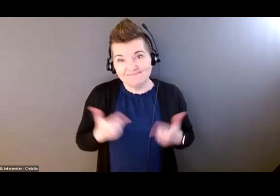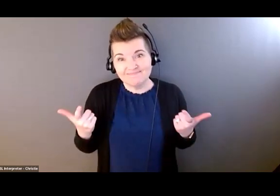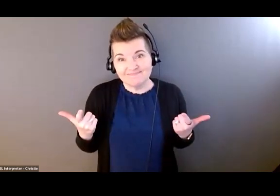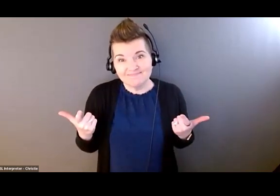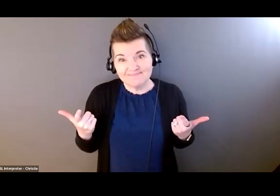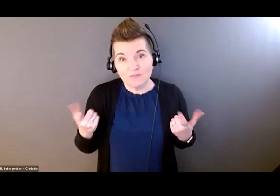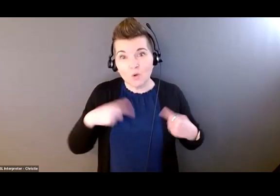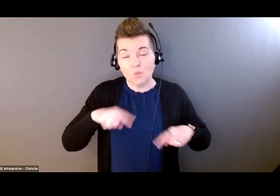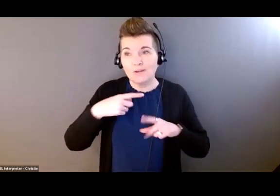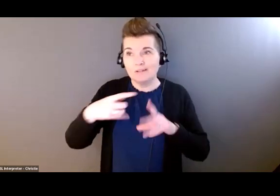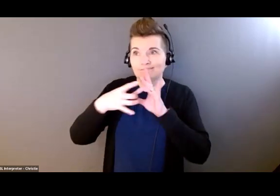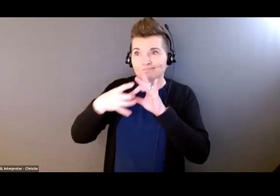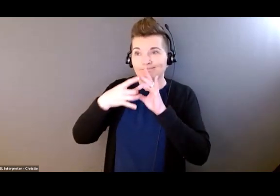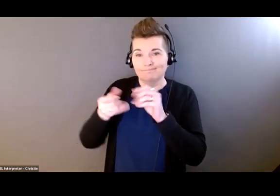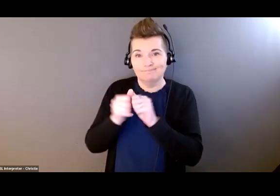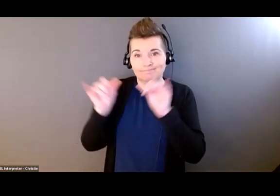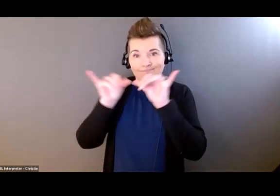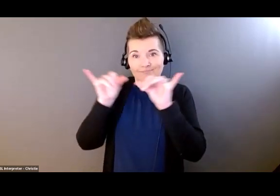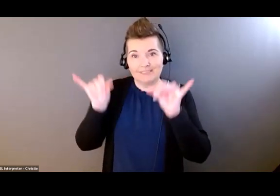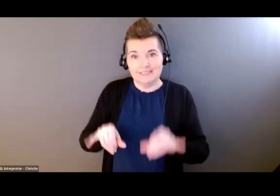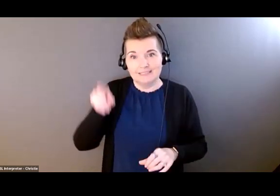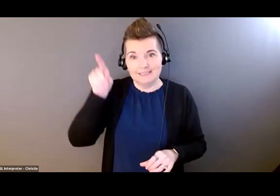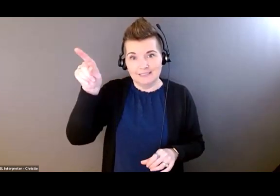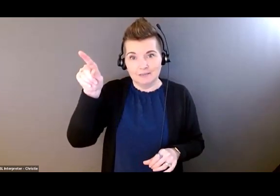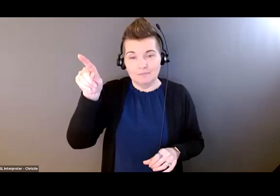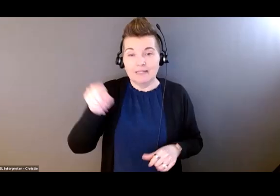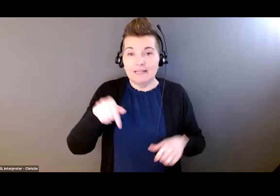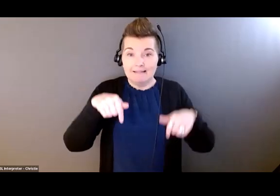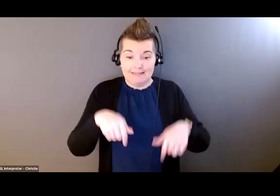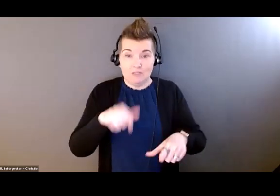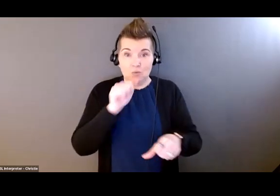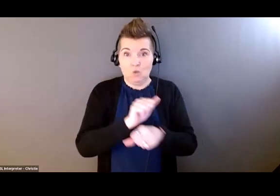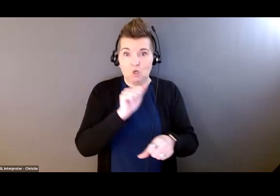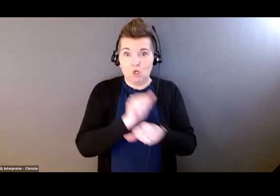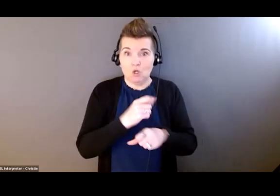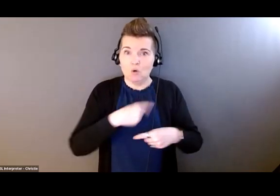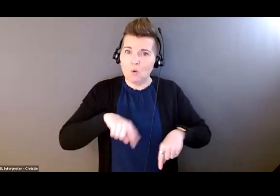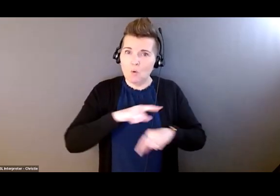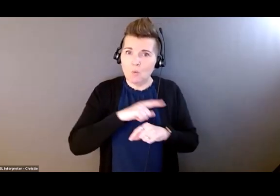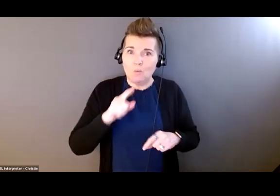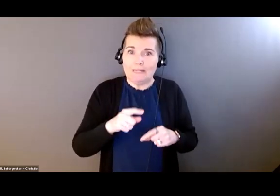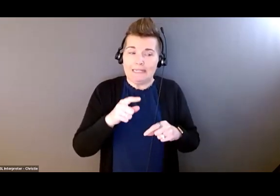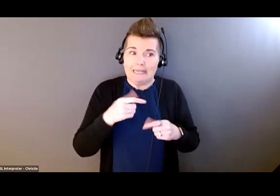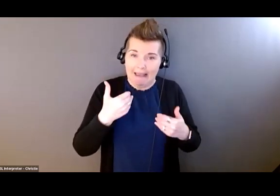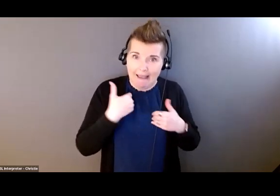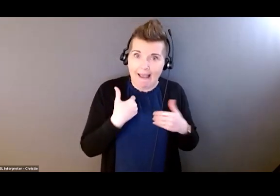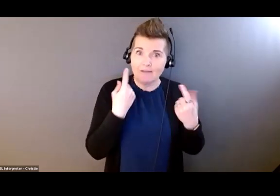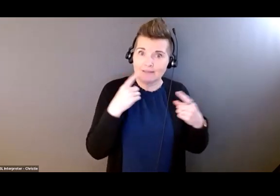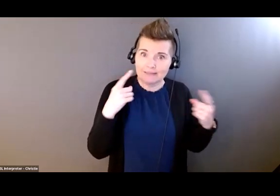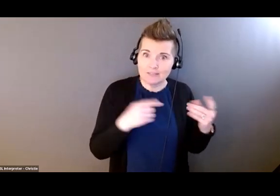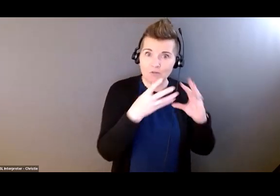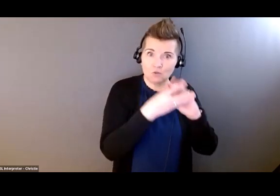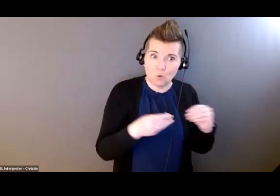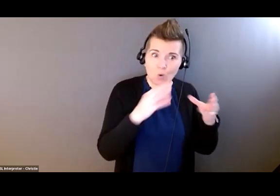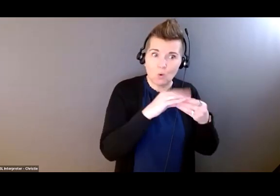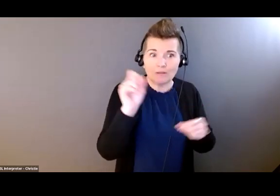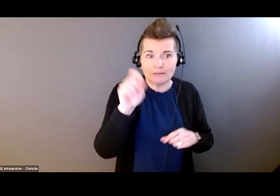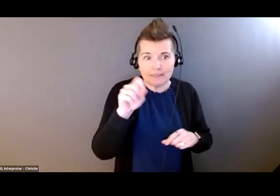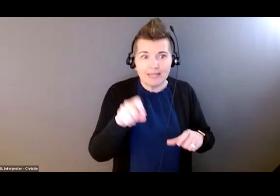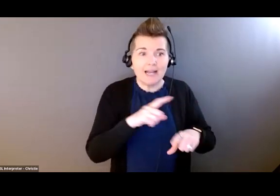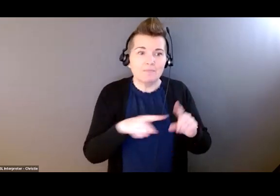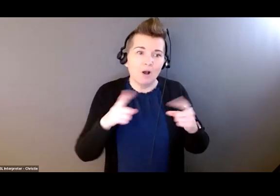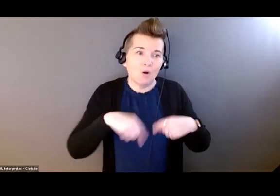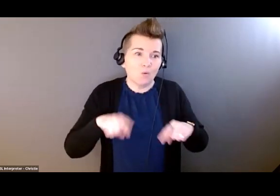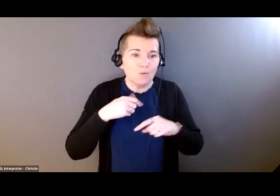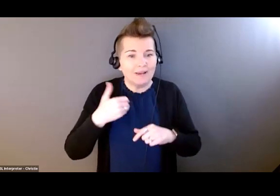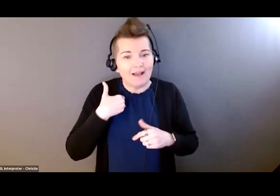There's a messy reality working within the system. So this work deserves more than